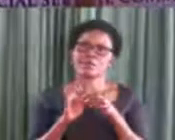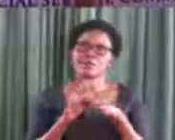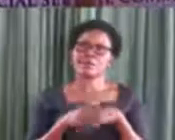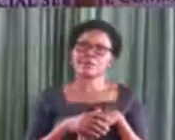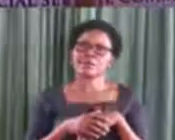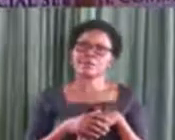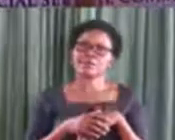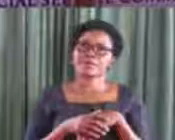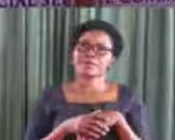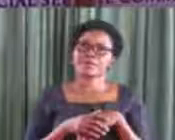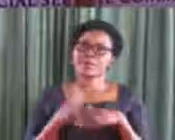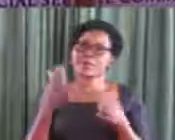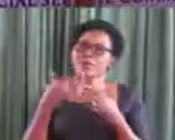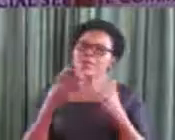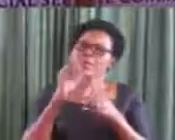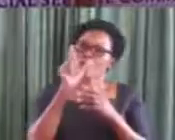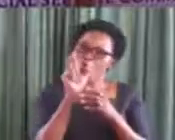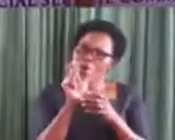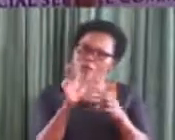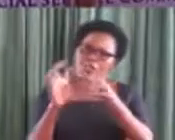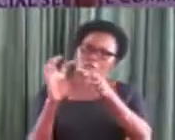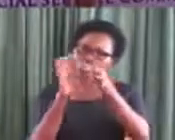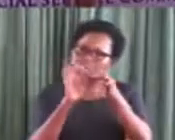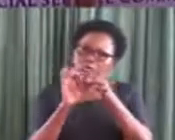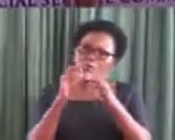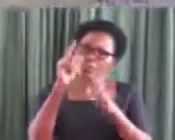Maybe traditions is the wrong word, but